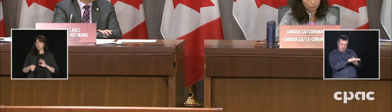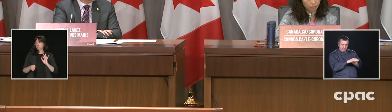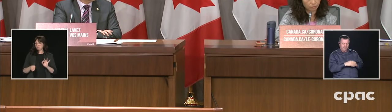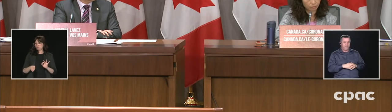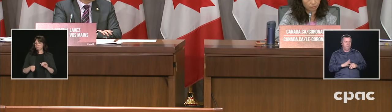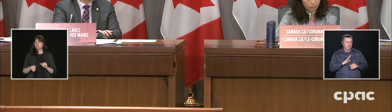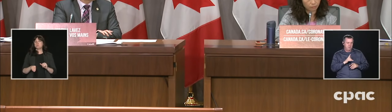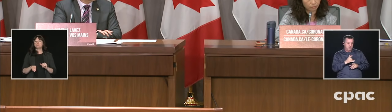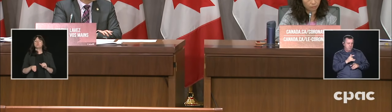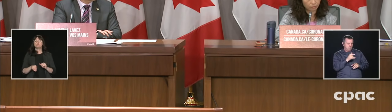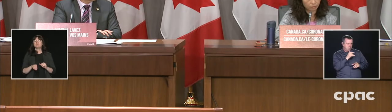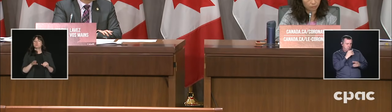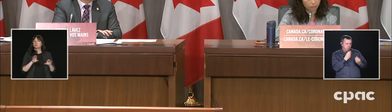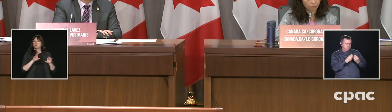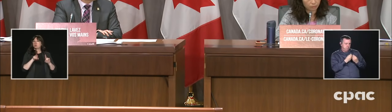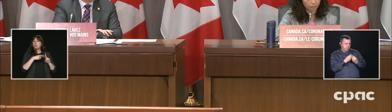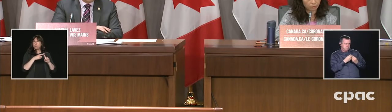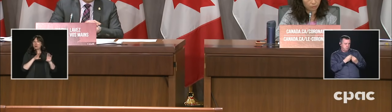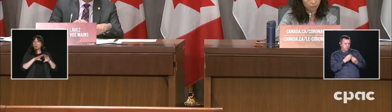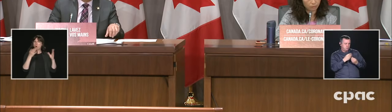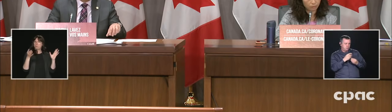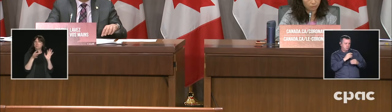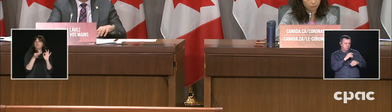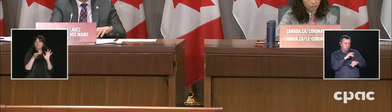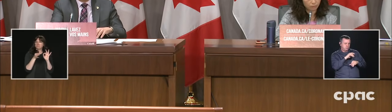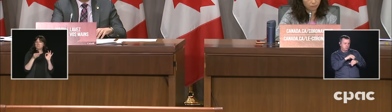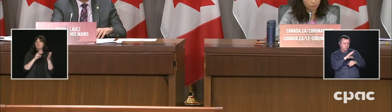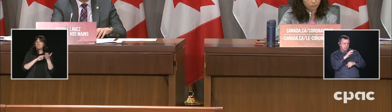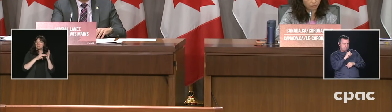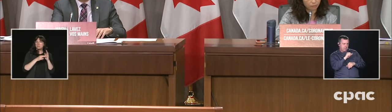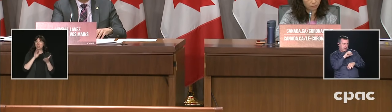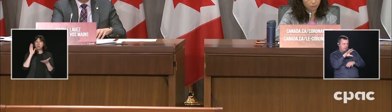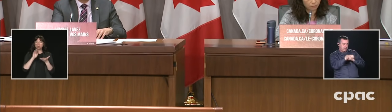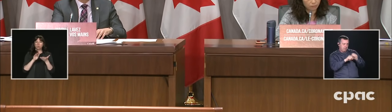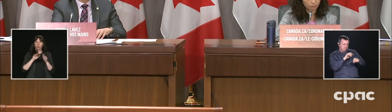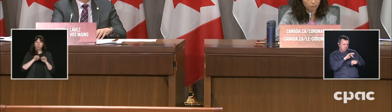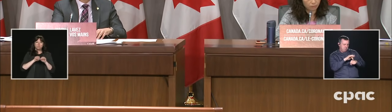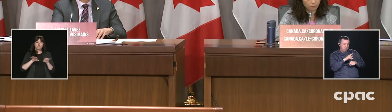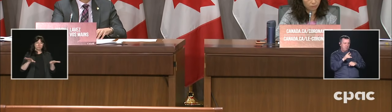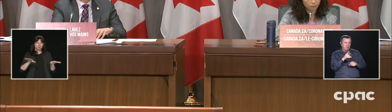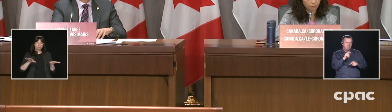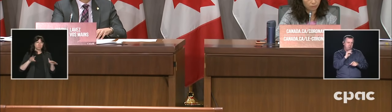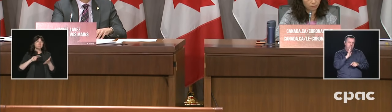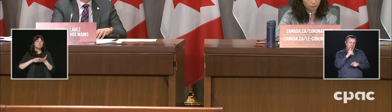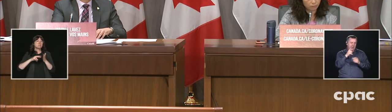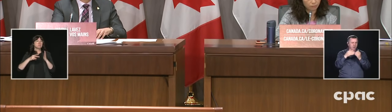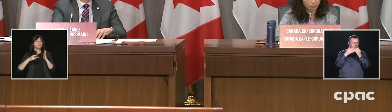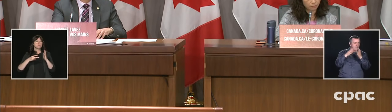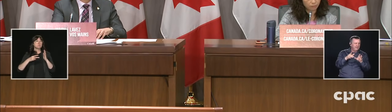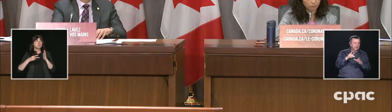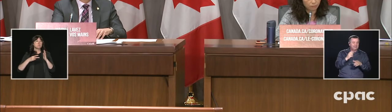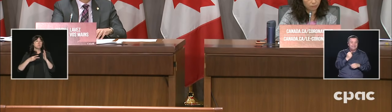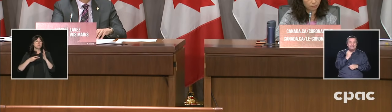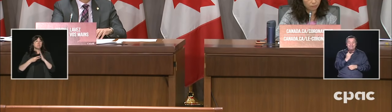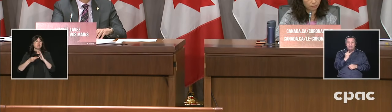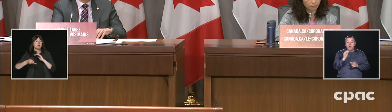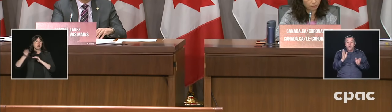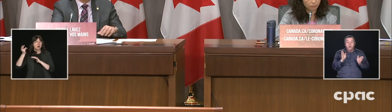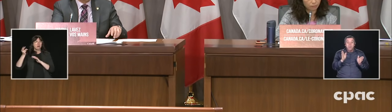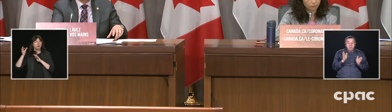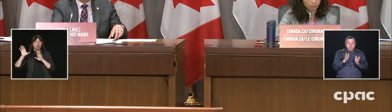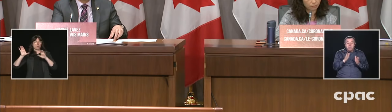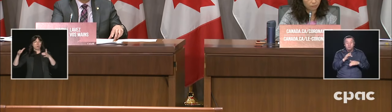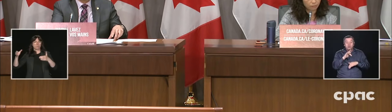remarks that means that low infection means that there's a higher proportion of people still open for infection